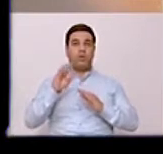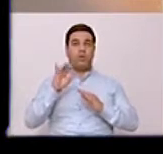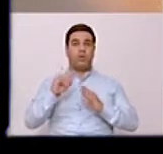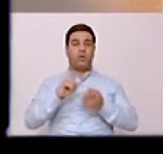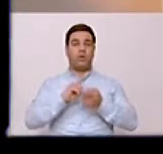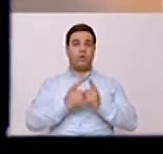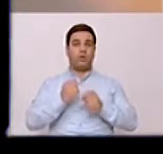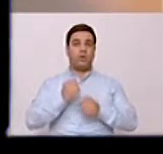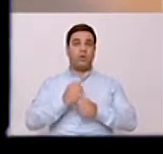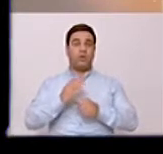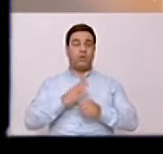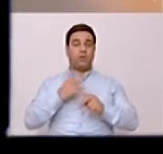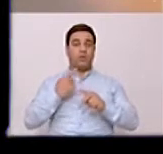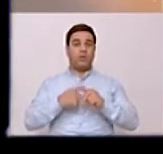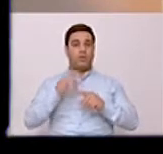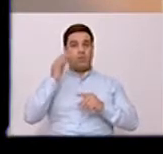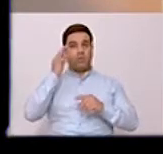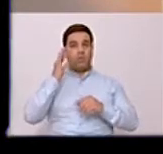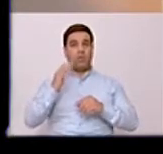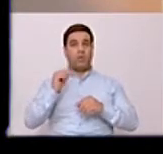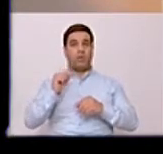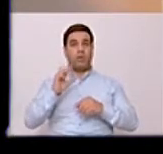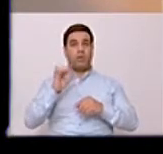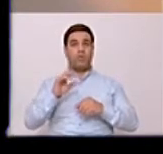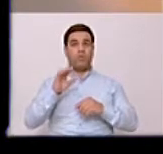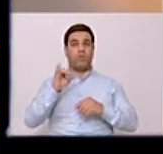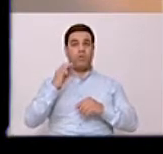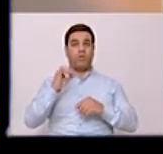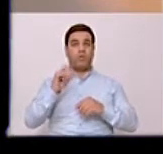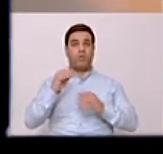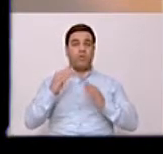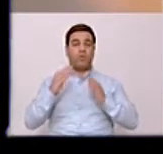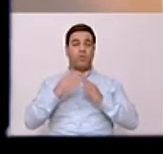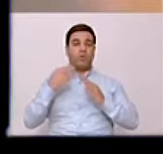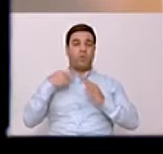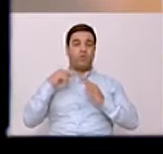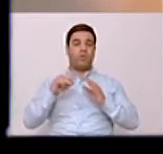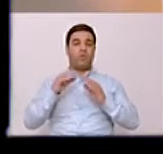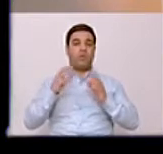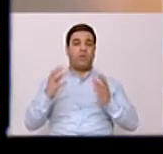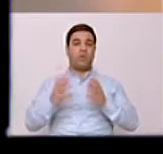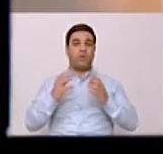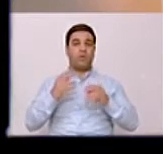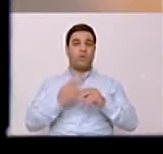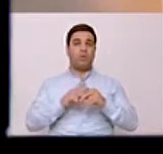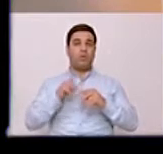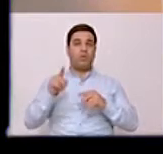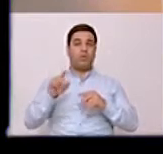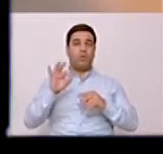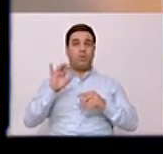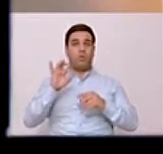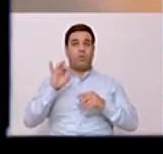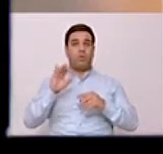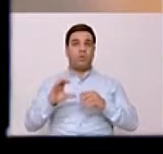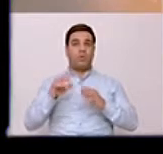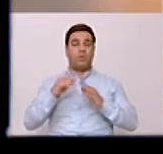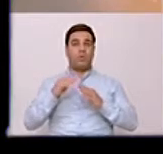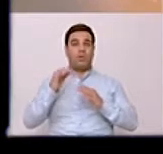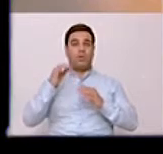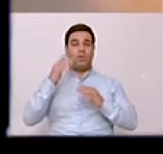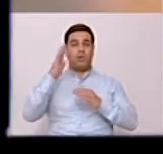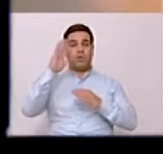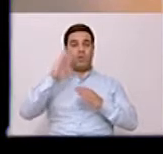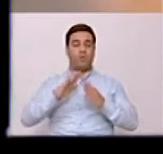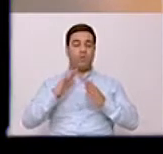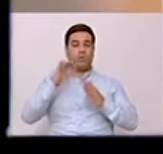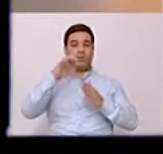edi. Yodingizda bo'lsa, Abulfayzxonni uy qamog'ida saqlagan paytida aynan mana shu obraz devordan bir teshik